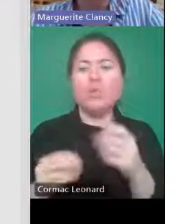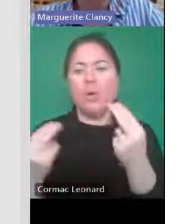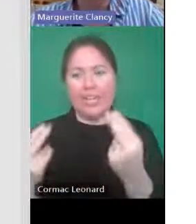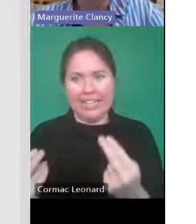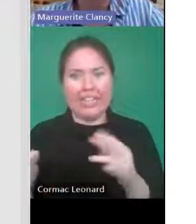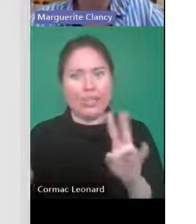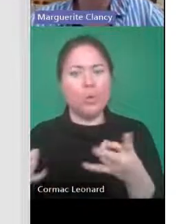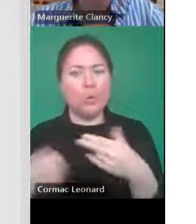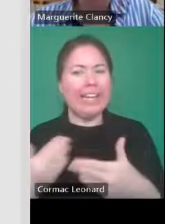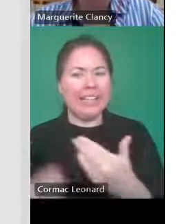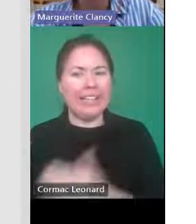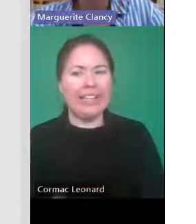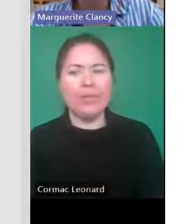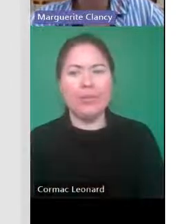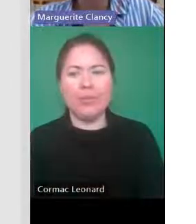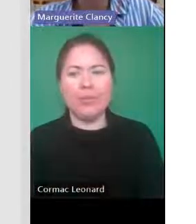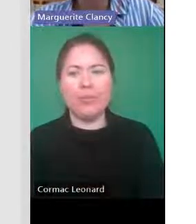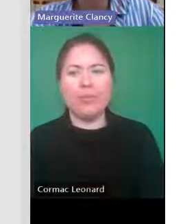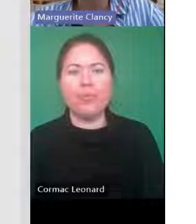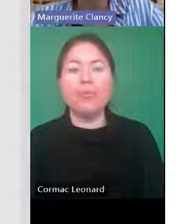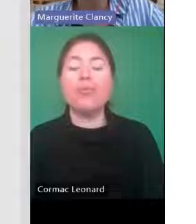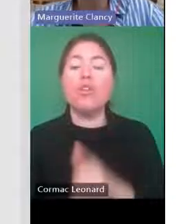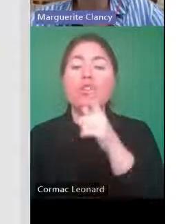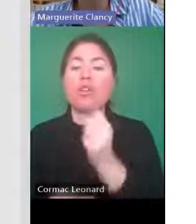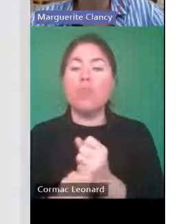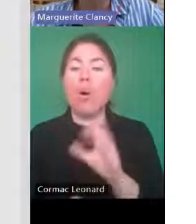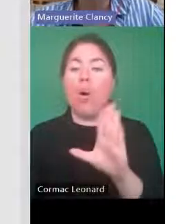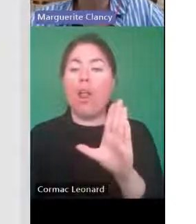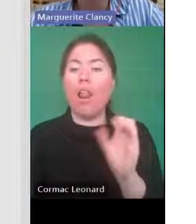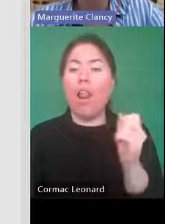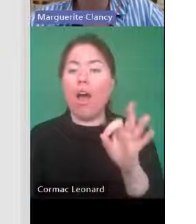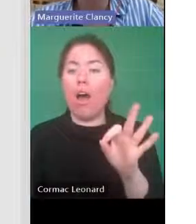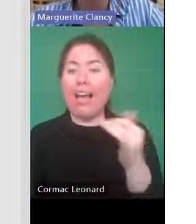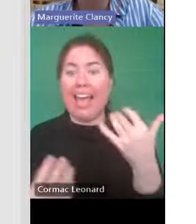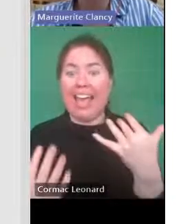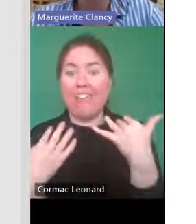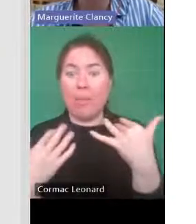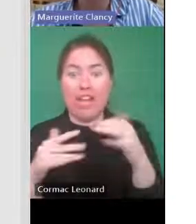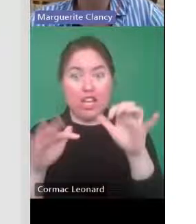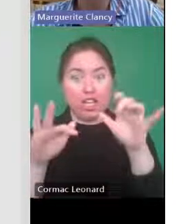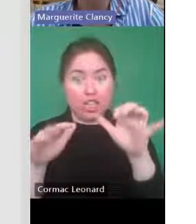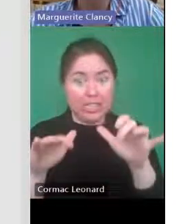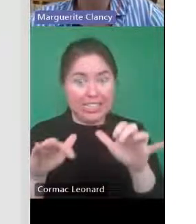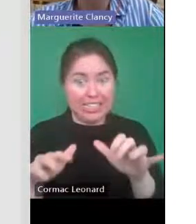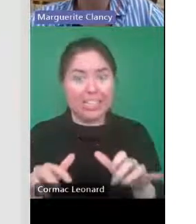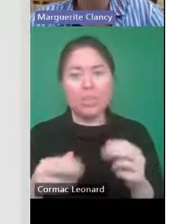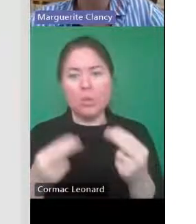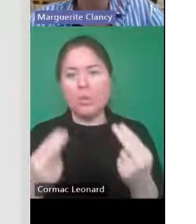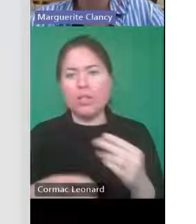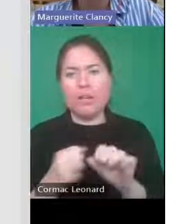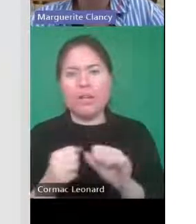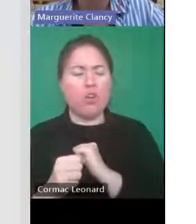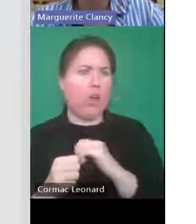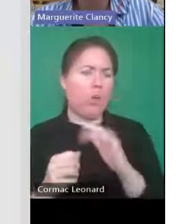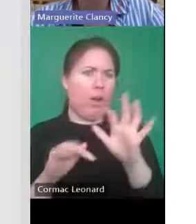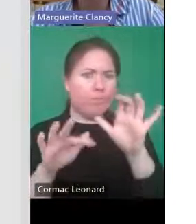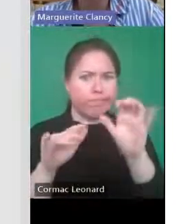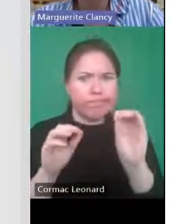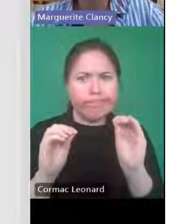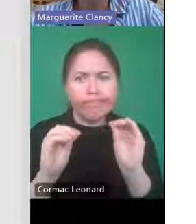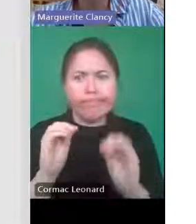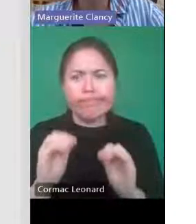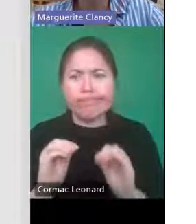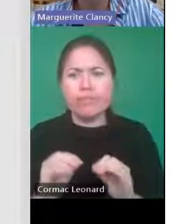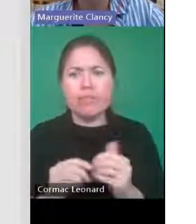process quite quickly. In terms of logging information, we need you to maximize the information that you make available. We